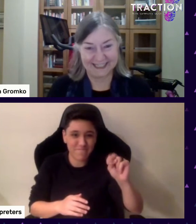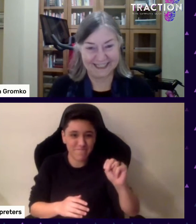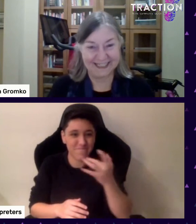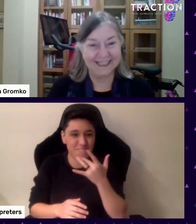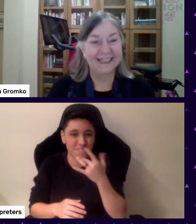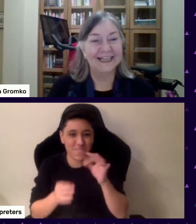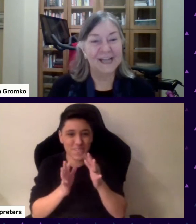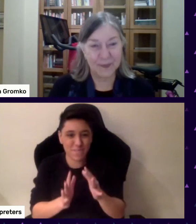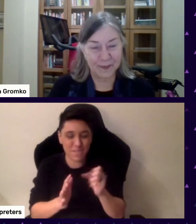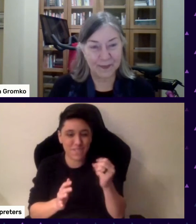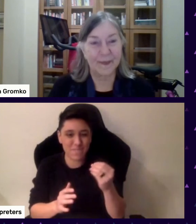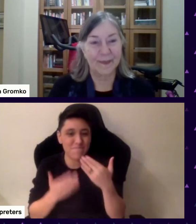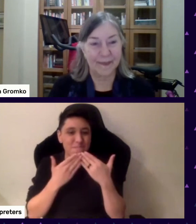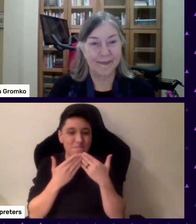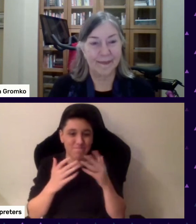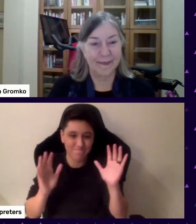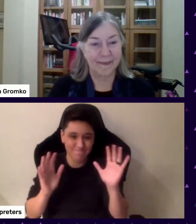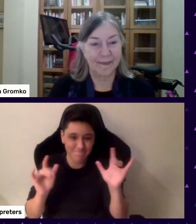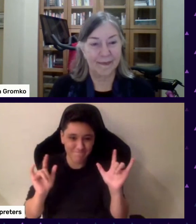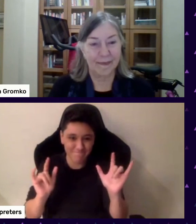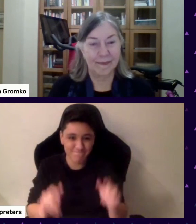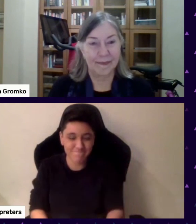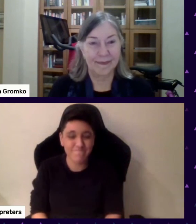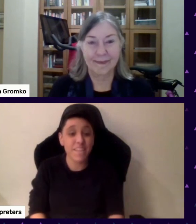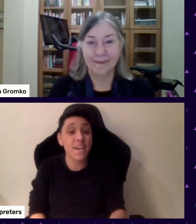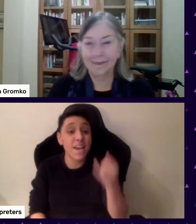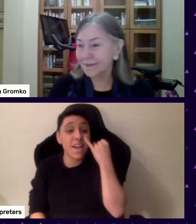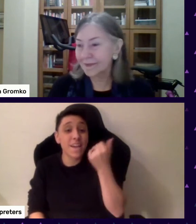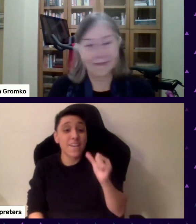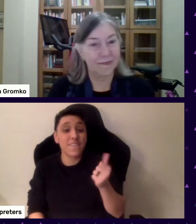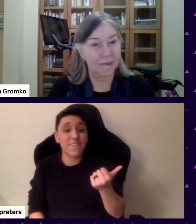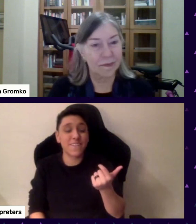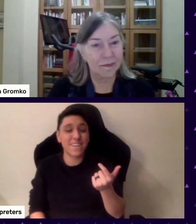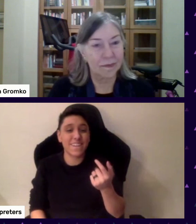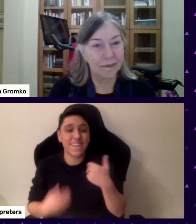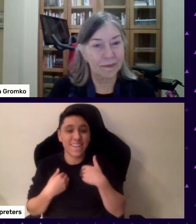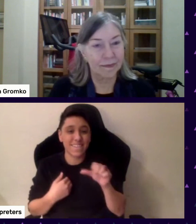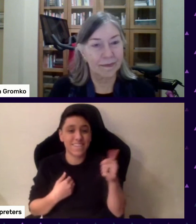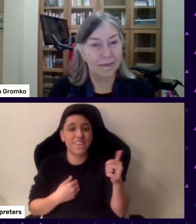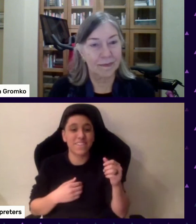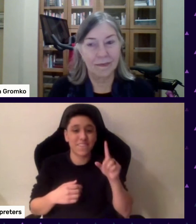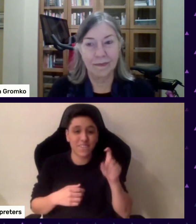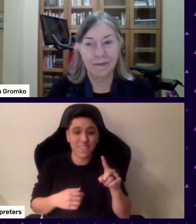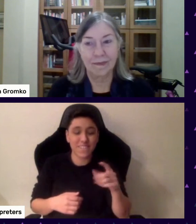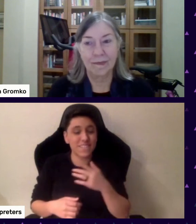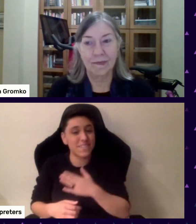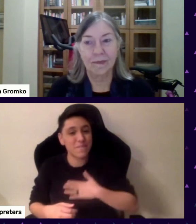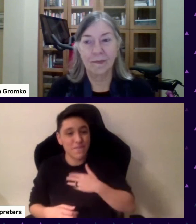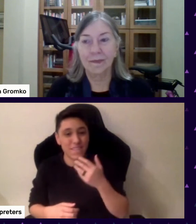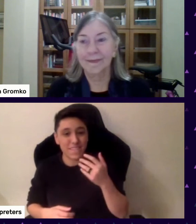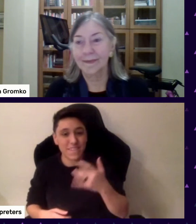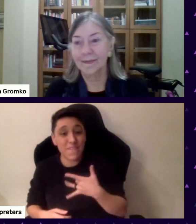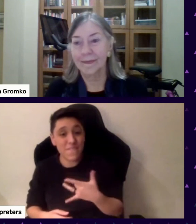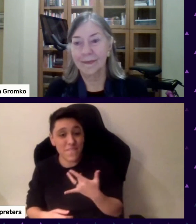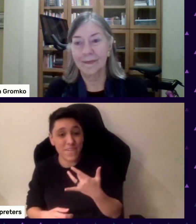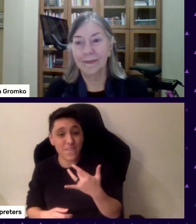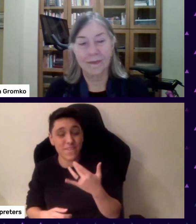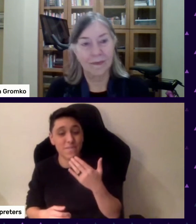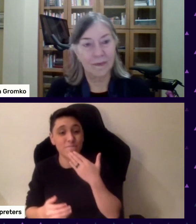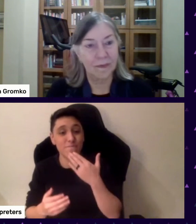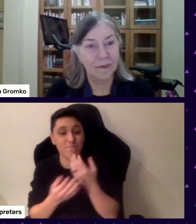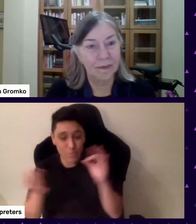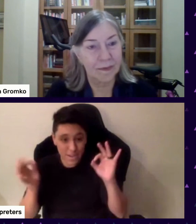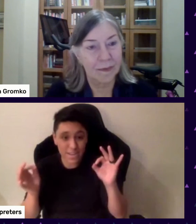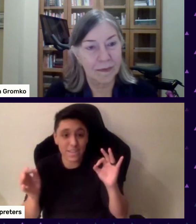much. All right, and if anybody has any other questions, please feel free to post it on either the Traction or the Gender Justice